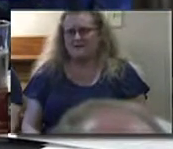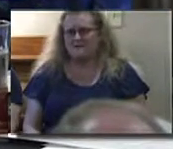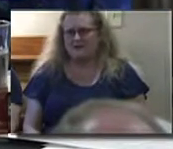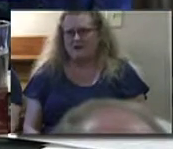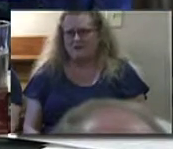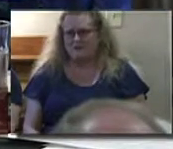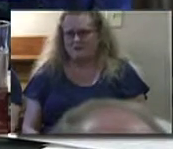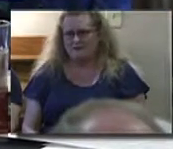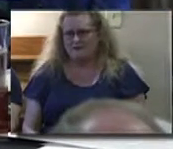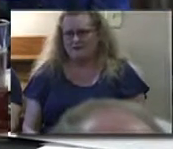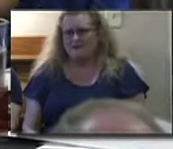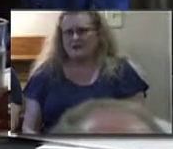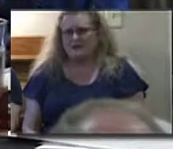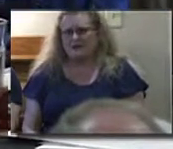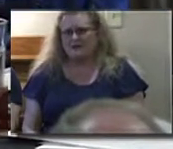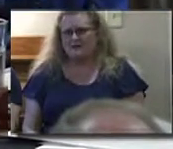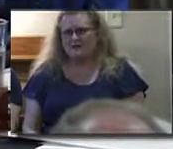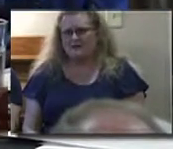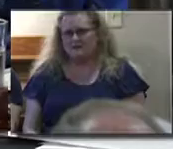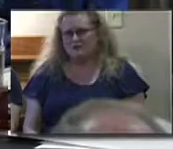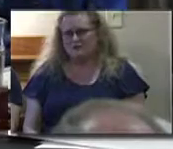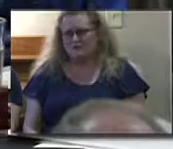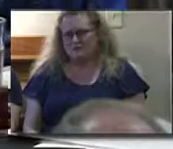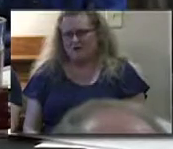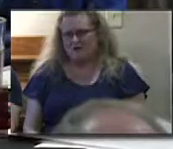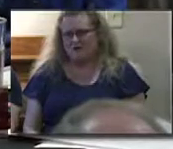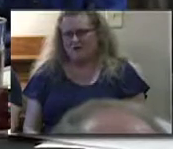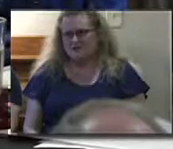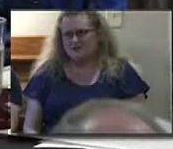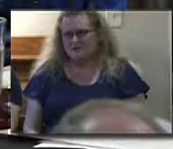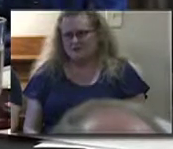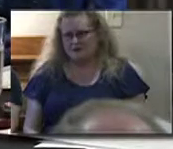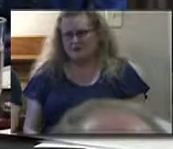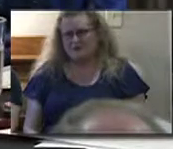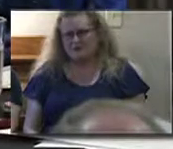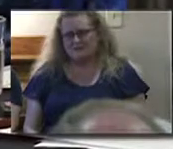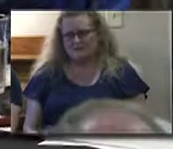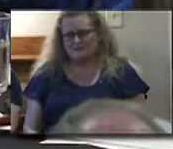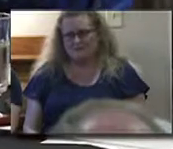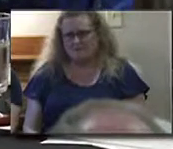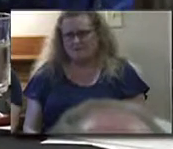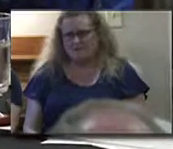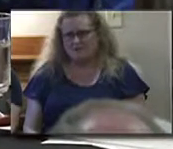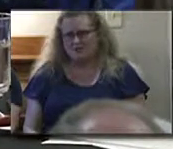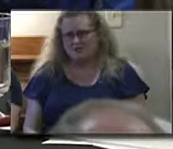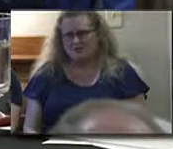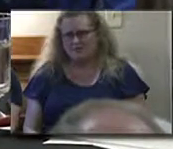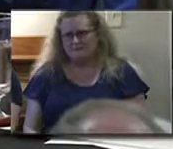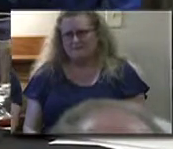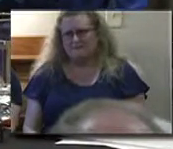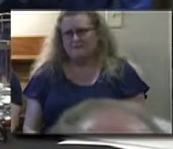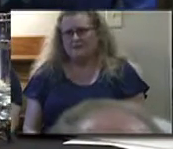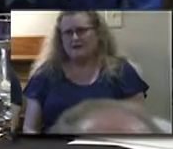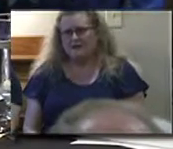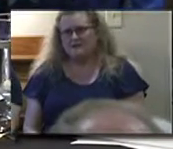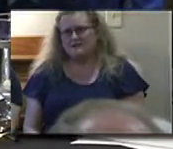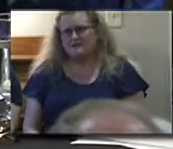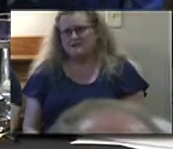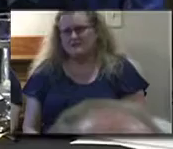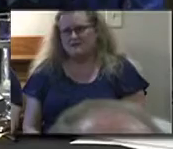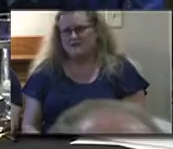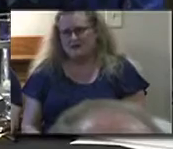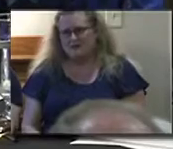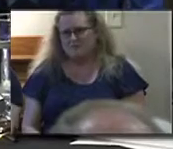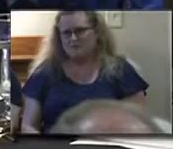I am from South Korea, and I moved here to America 10 years ago to study for my PhD. And